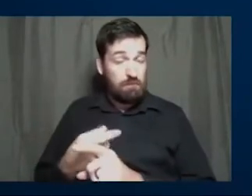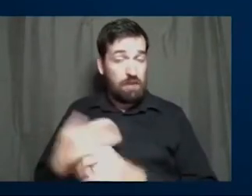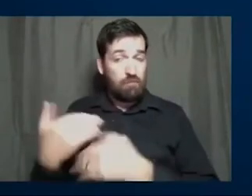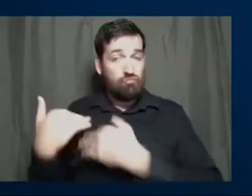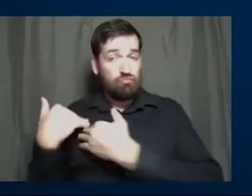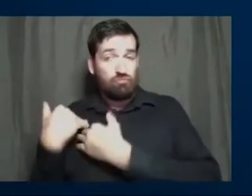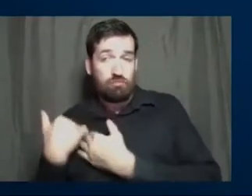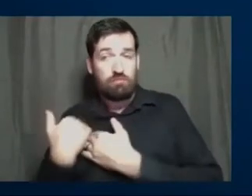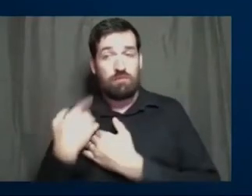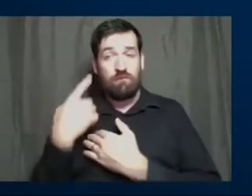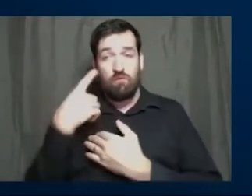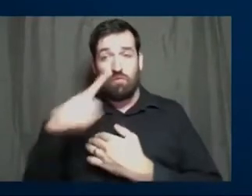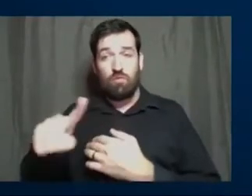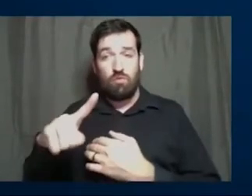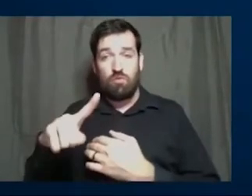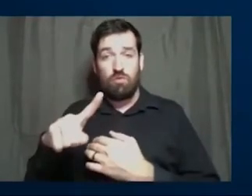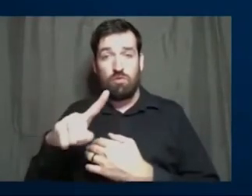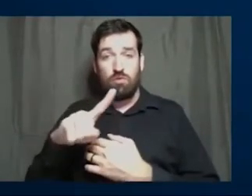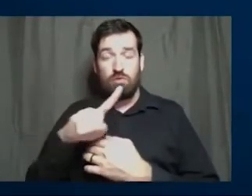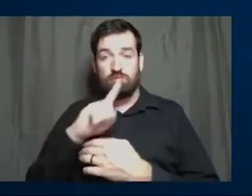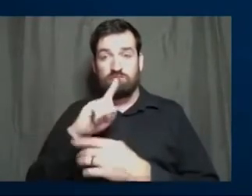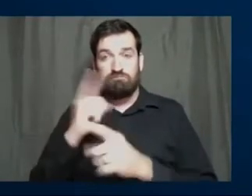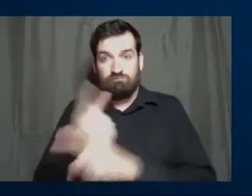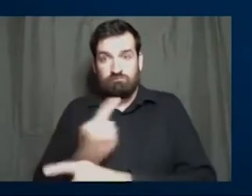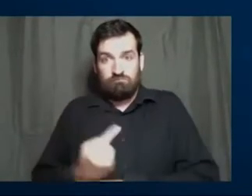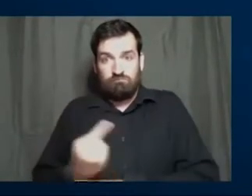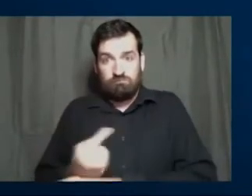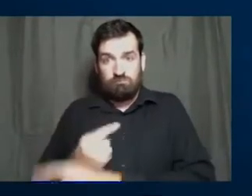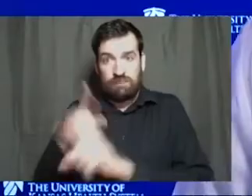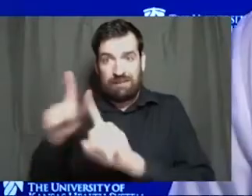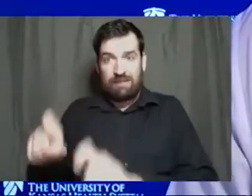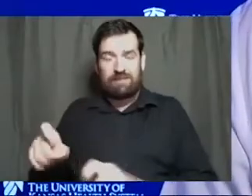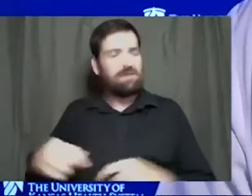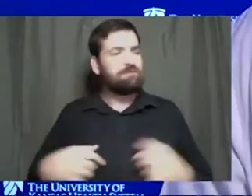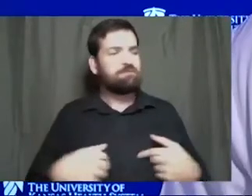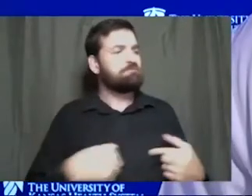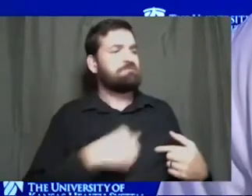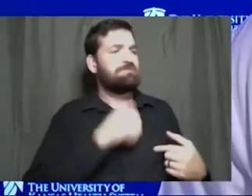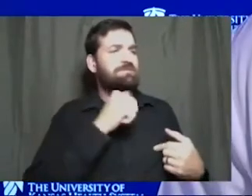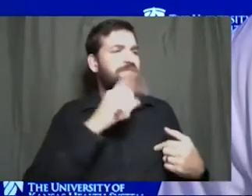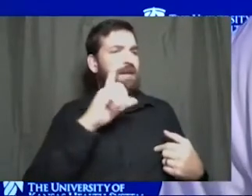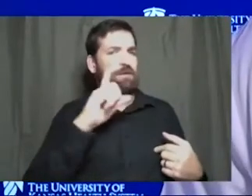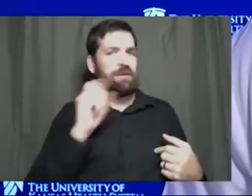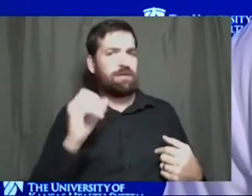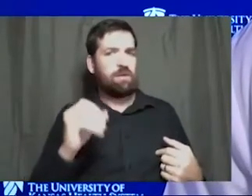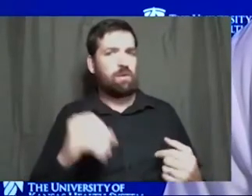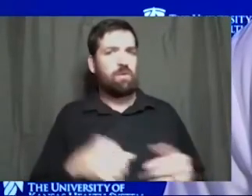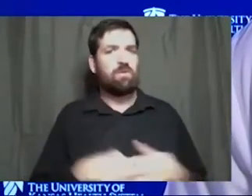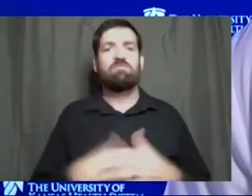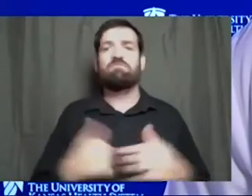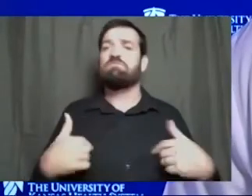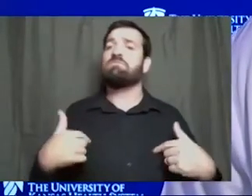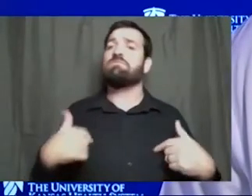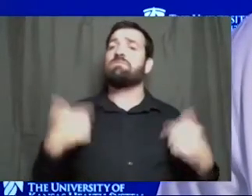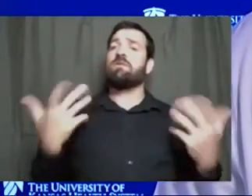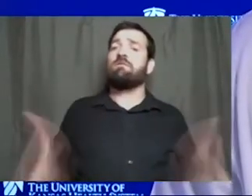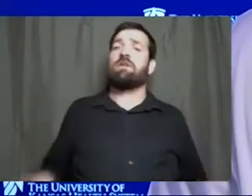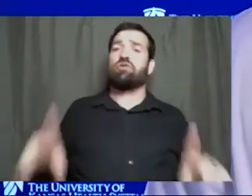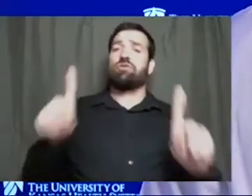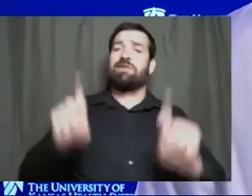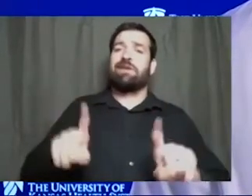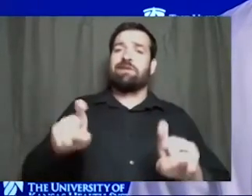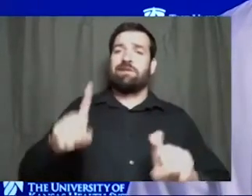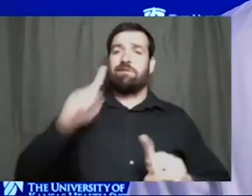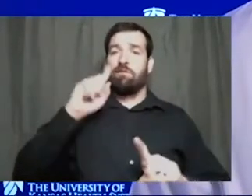professional? I don't like those. I don't think so. I've had to get tested for travel or things of that